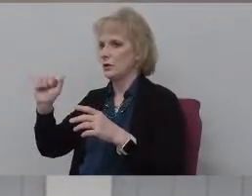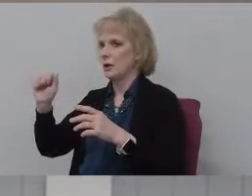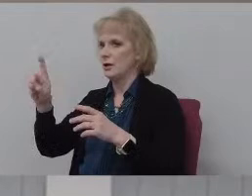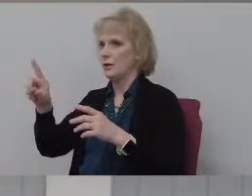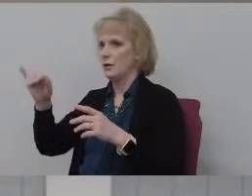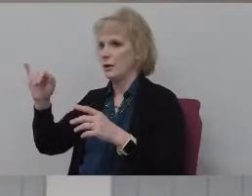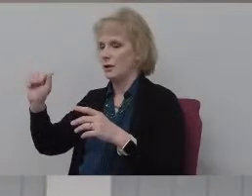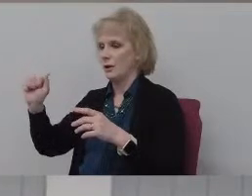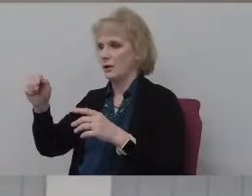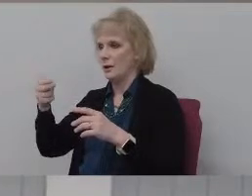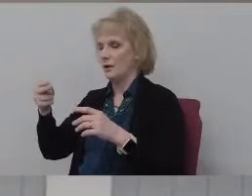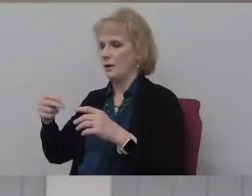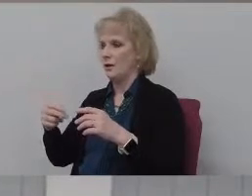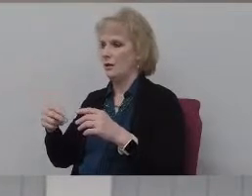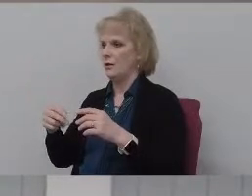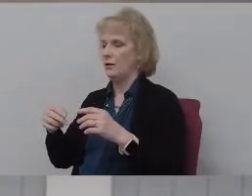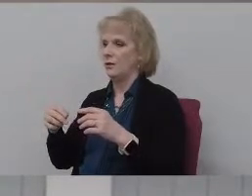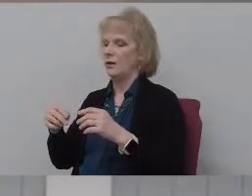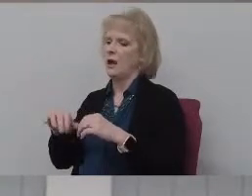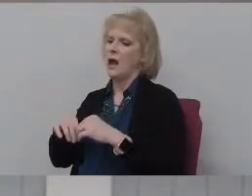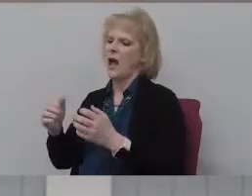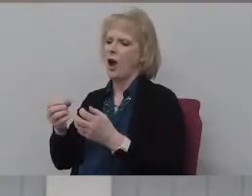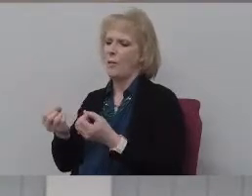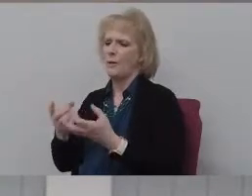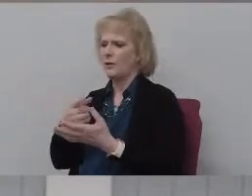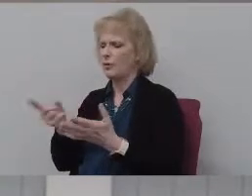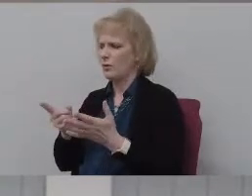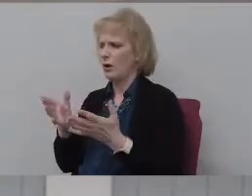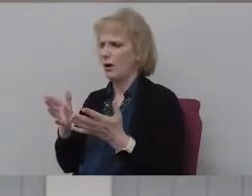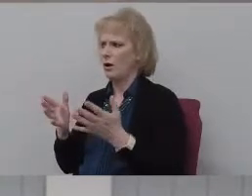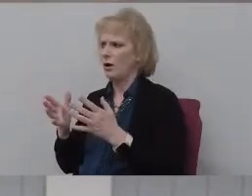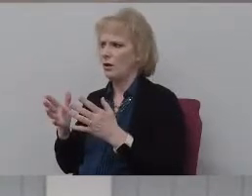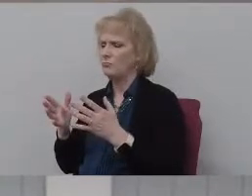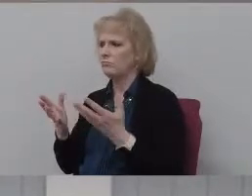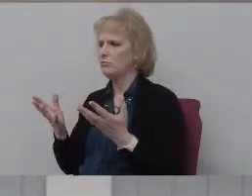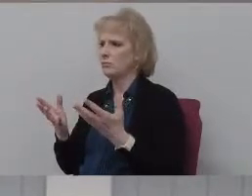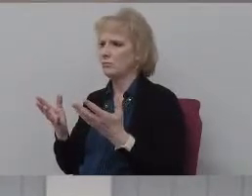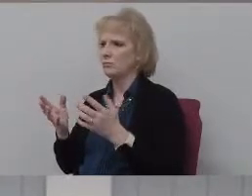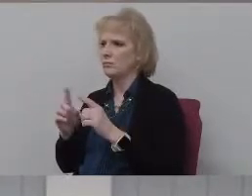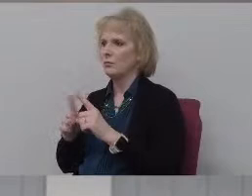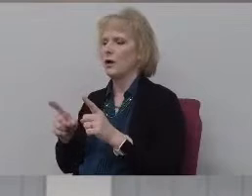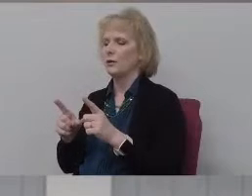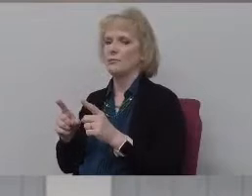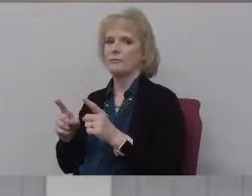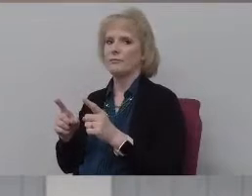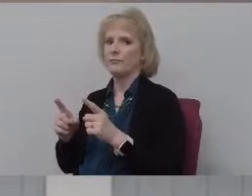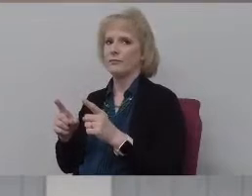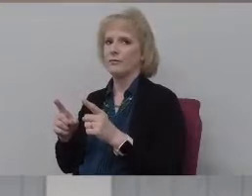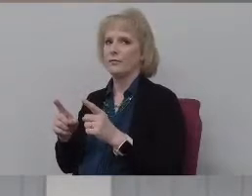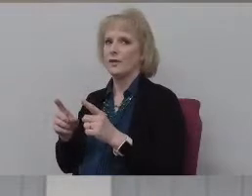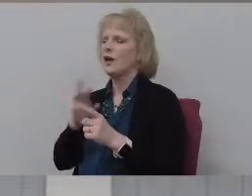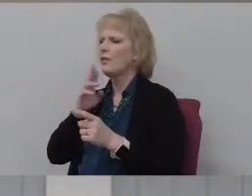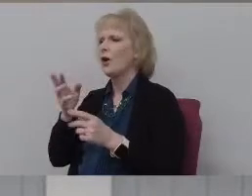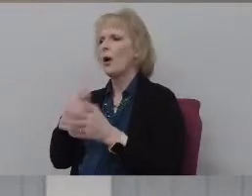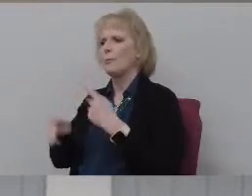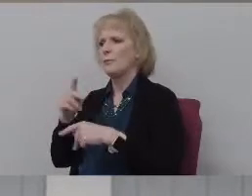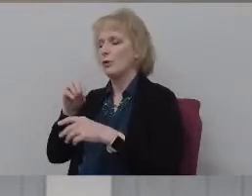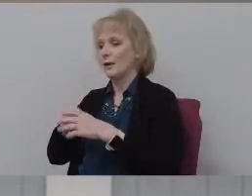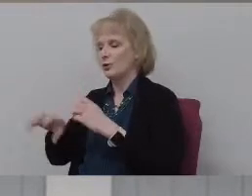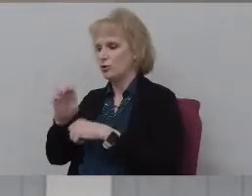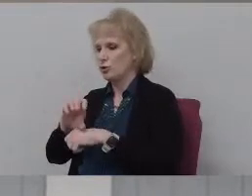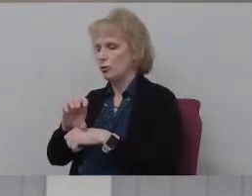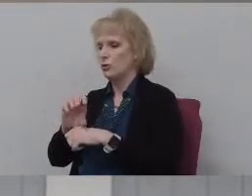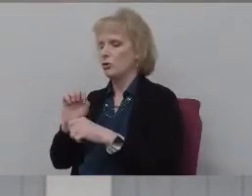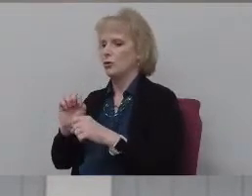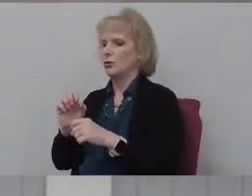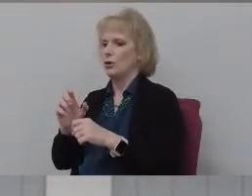are people in church who get mad if I misspell your name. What if I went up to you? In fact, I did this one time. Now that I say it, I can remember this. What if I got